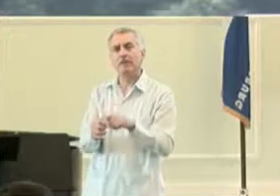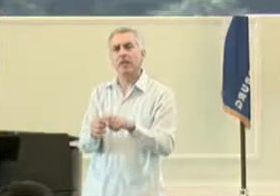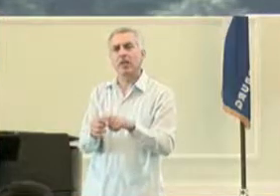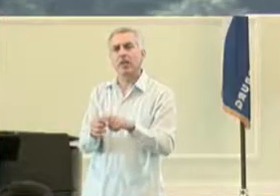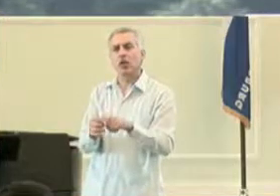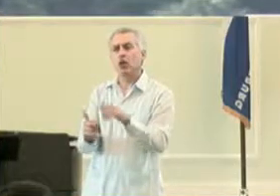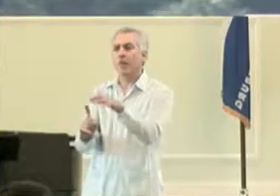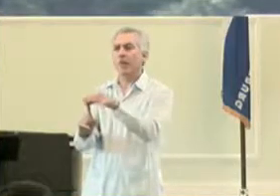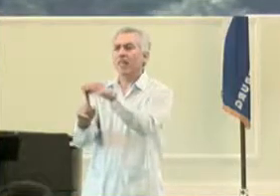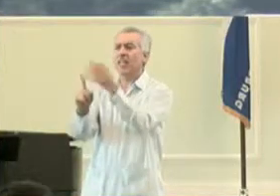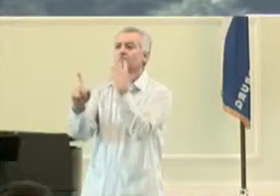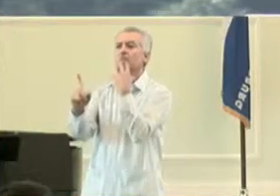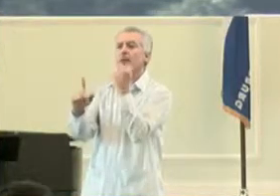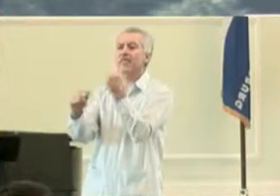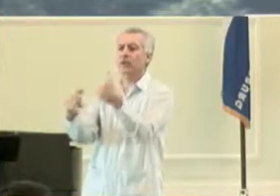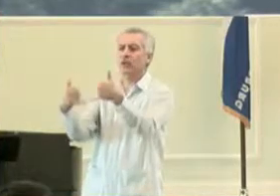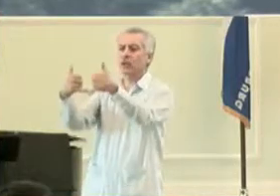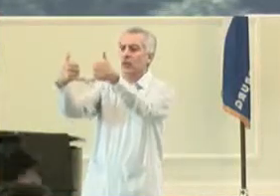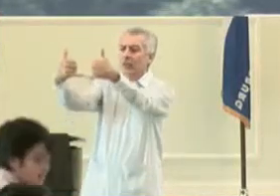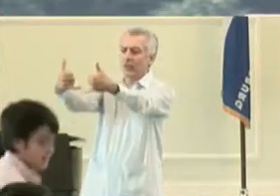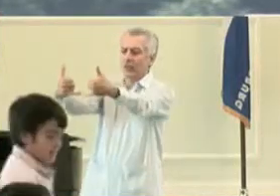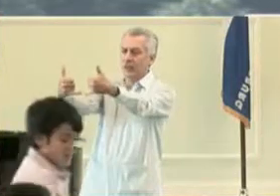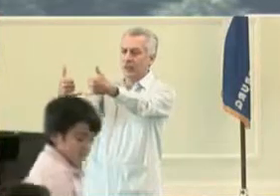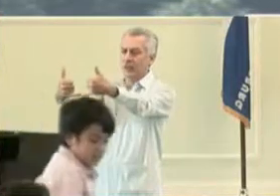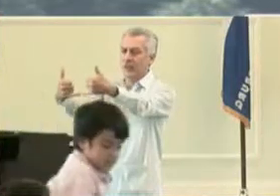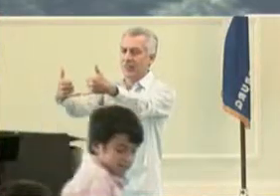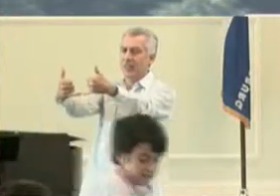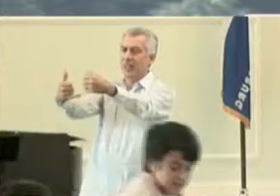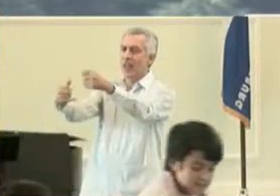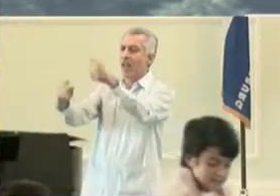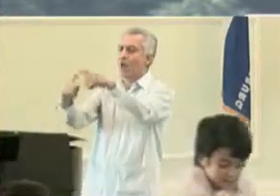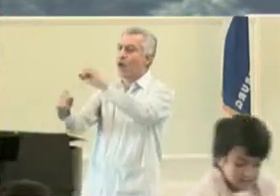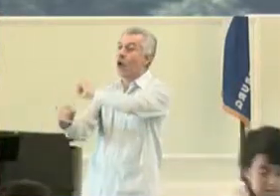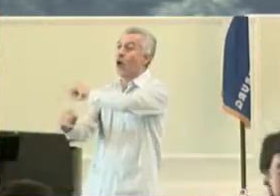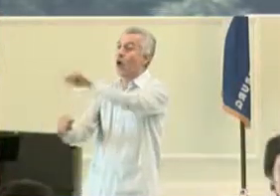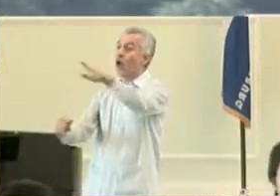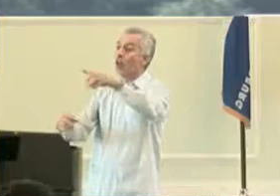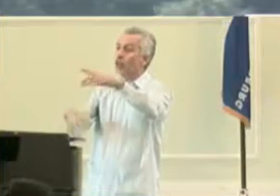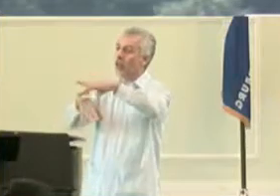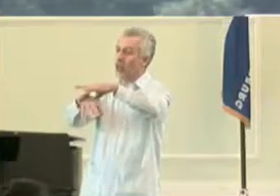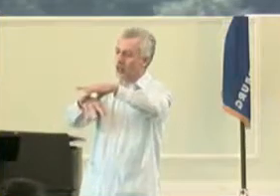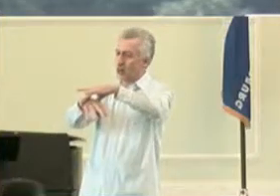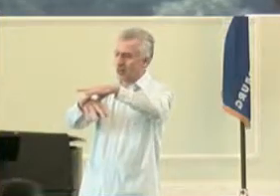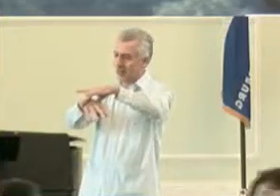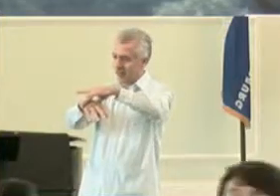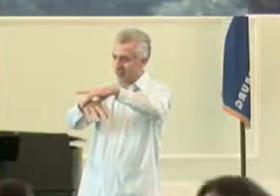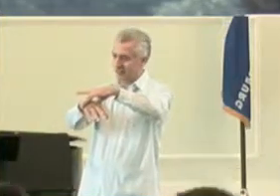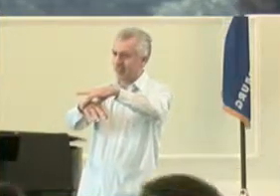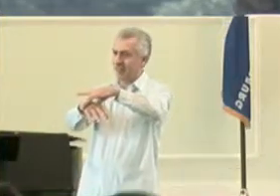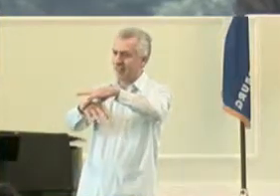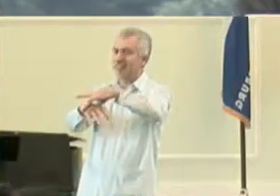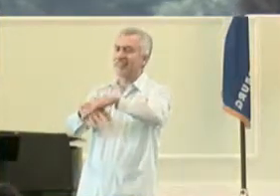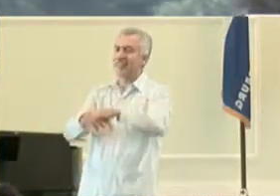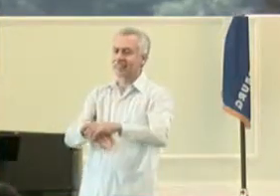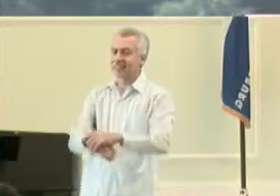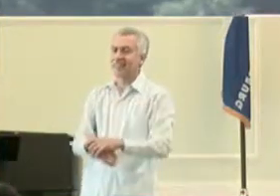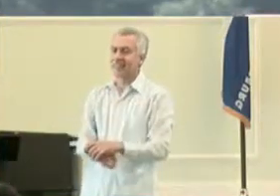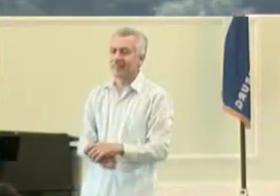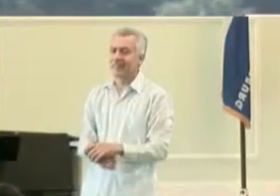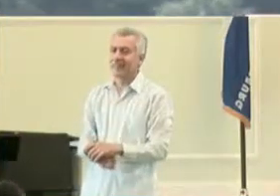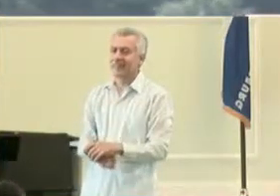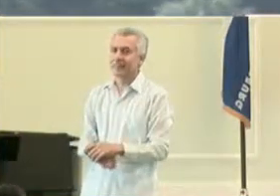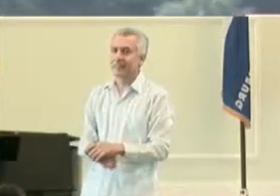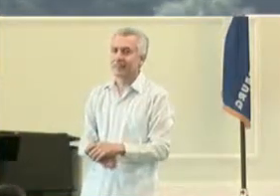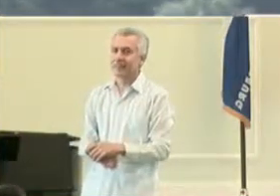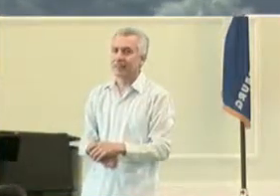special treasure to me above all the people, for all the earth is what? For all the earth is mine. Now, listen